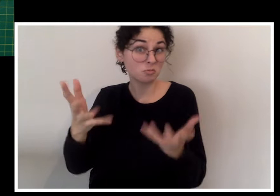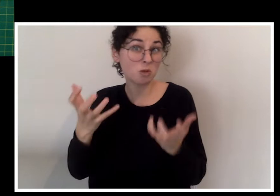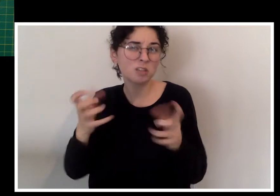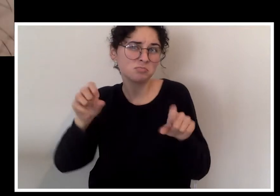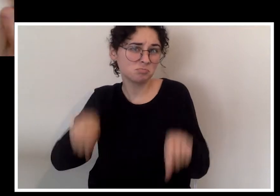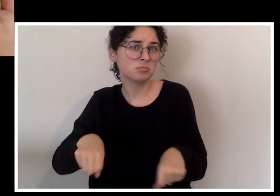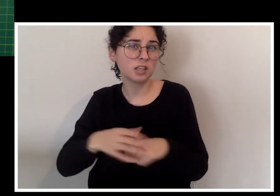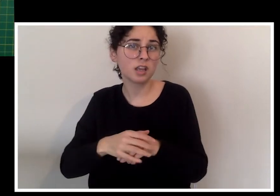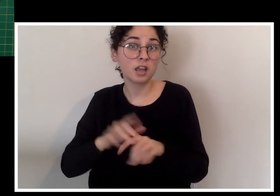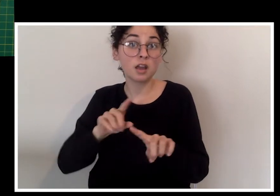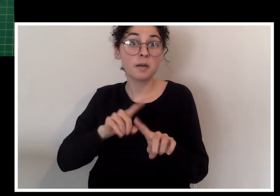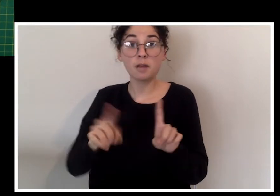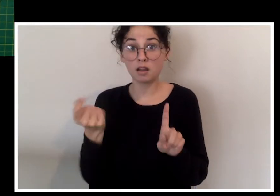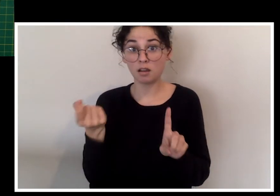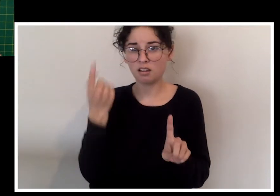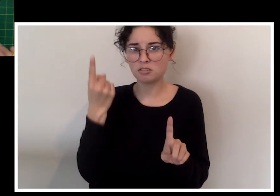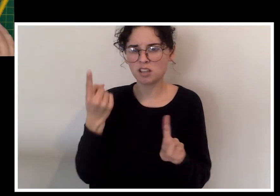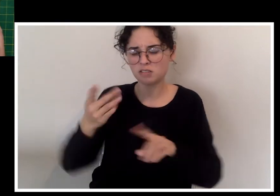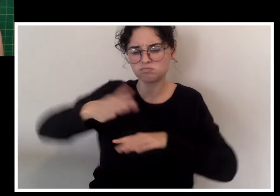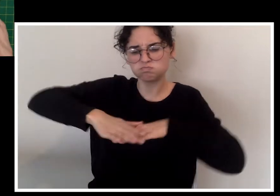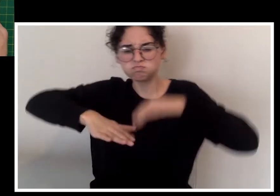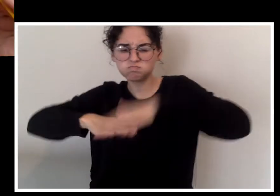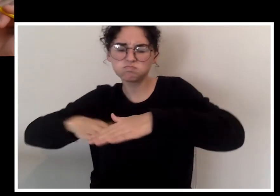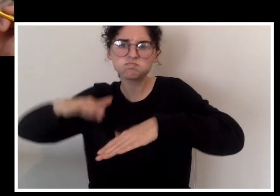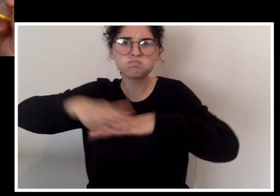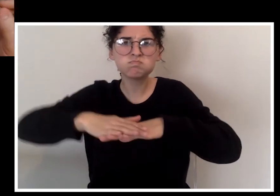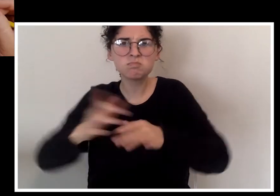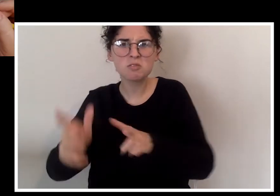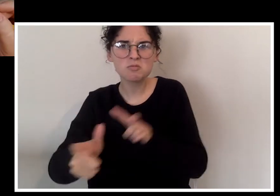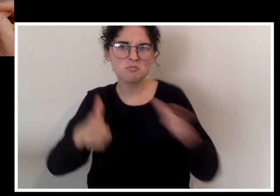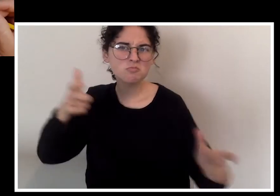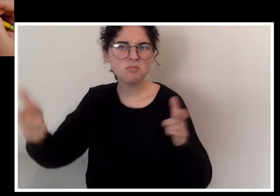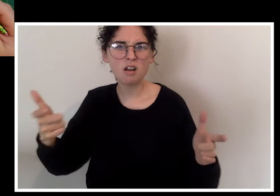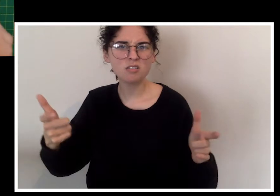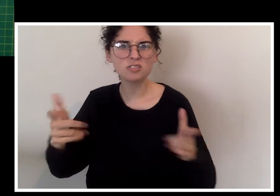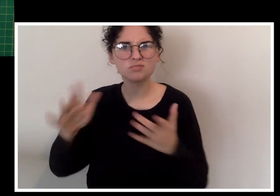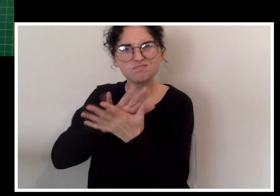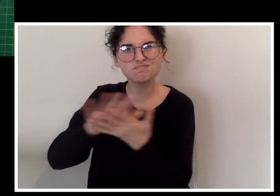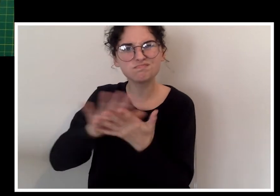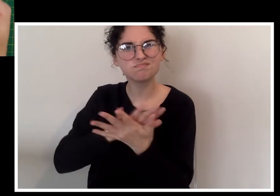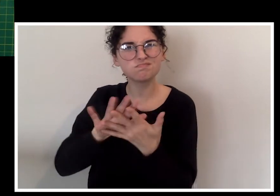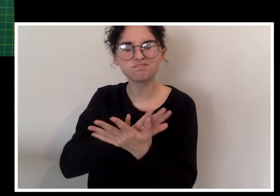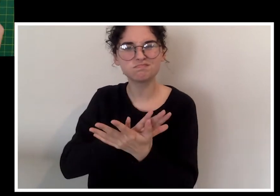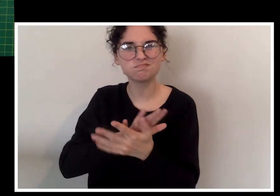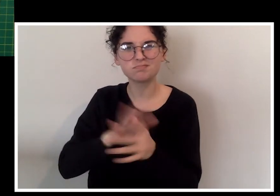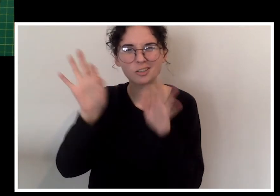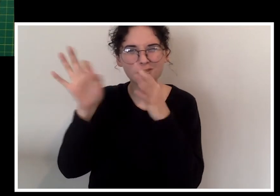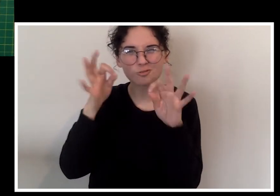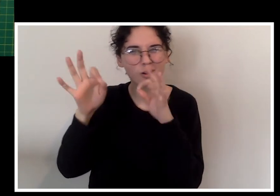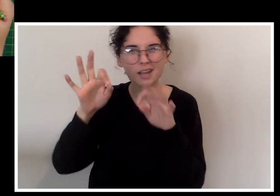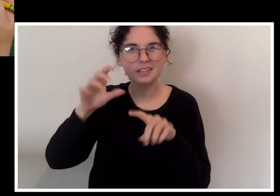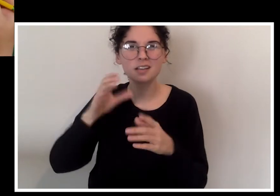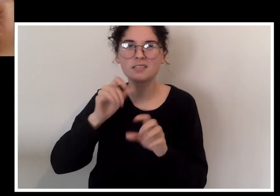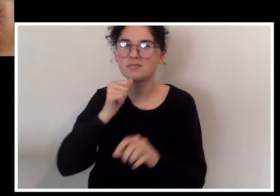not putting too many in one space. It gets really distracting on where